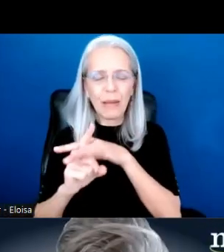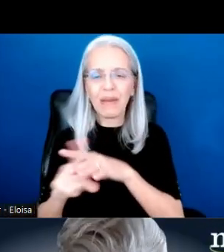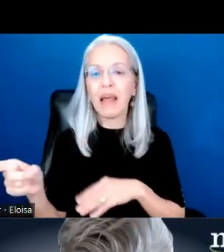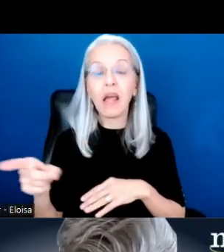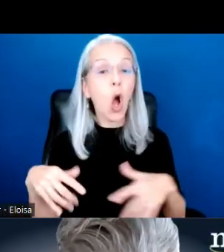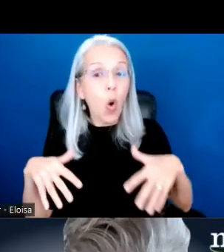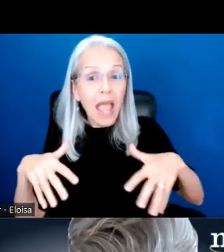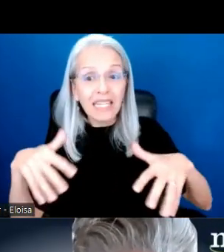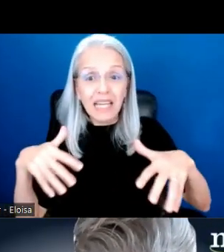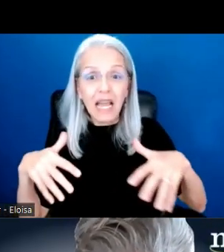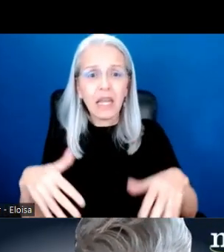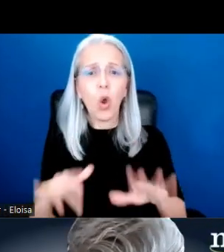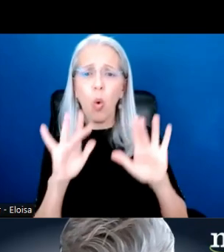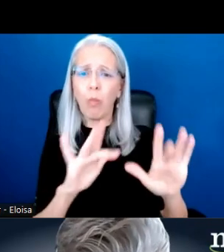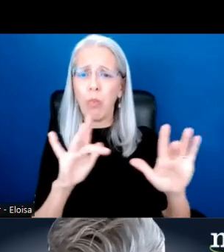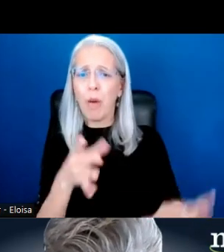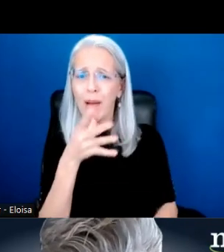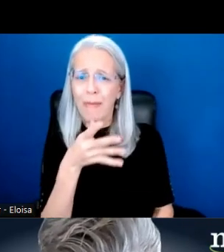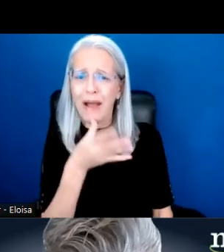Anxiety, poor mama.